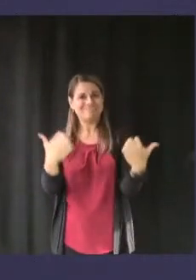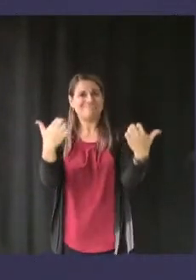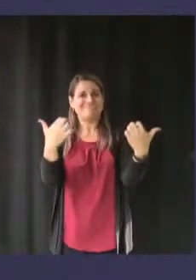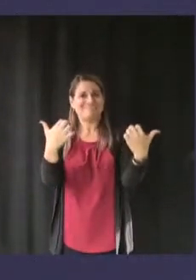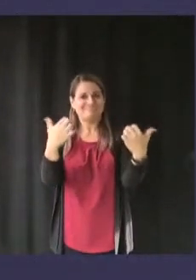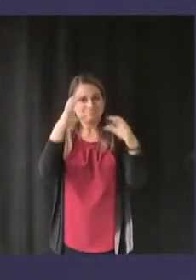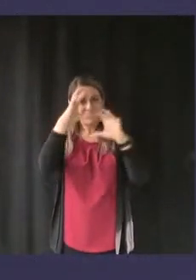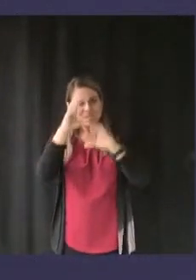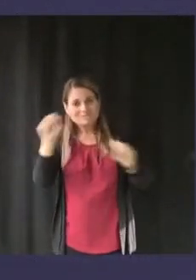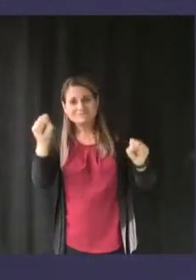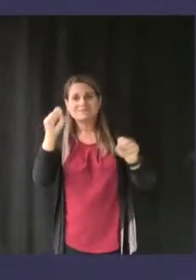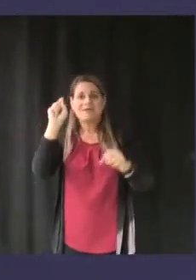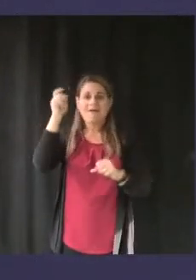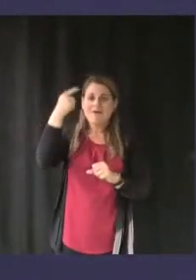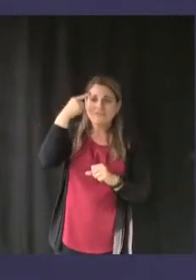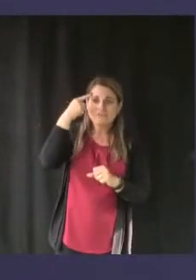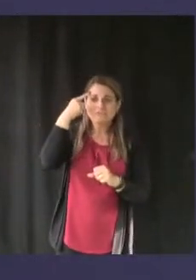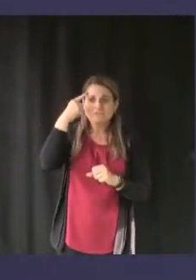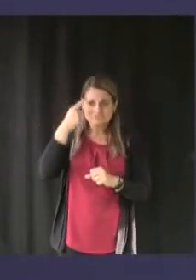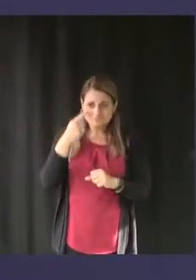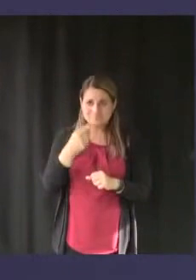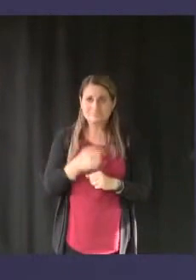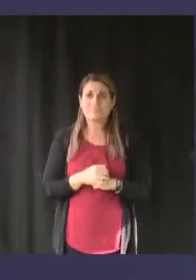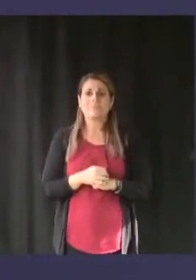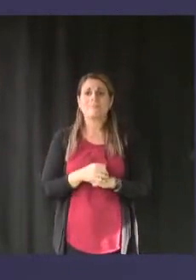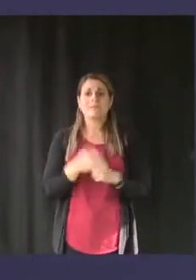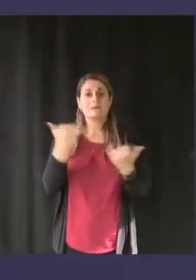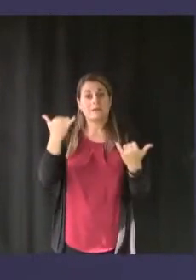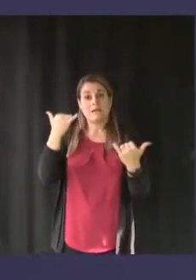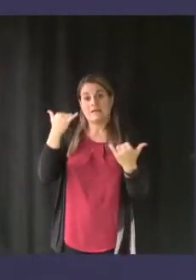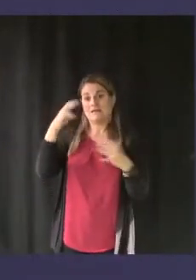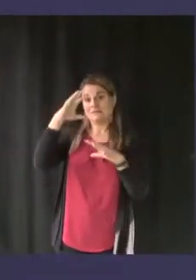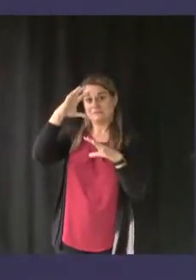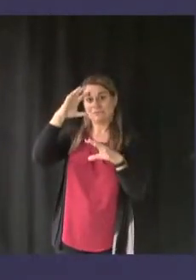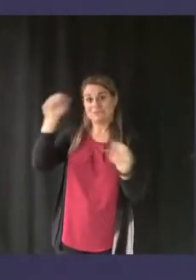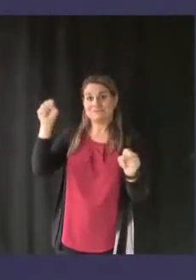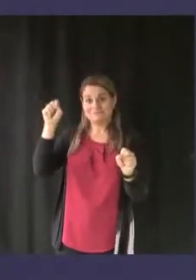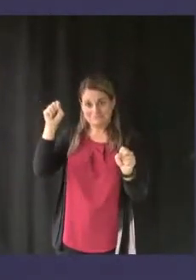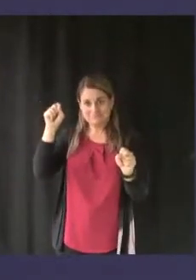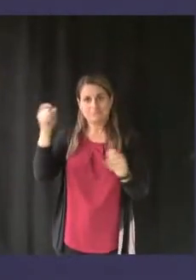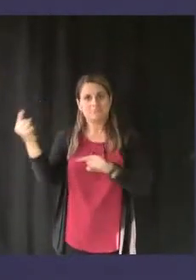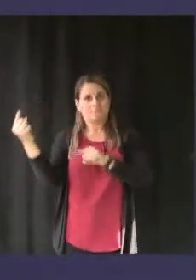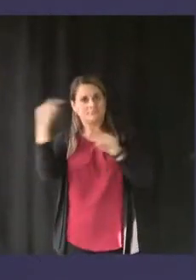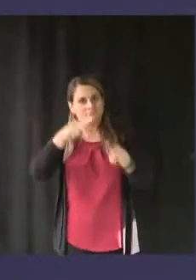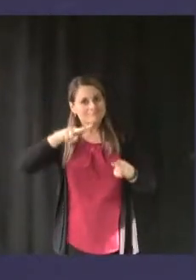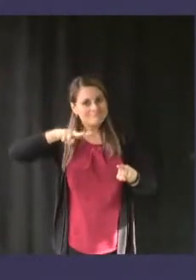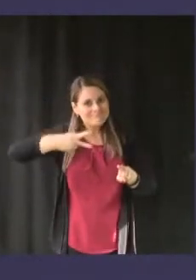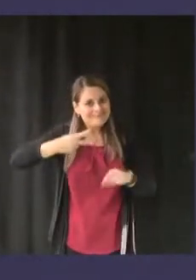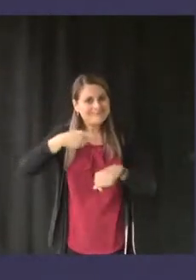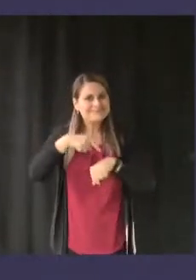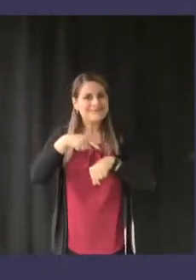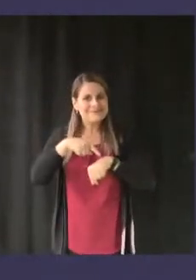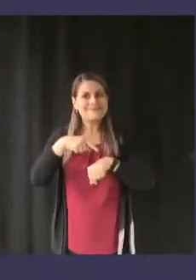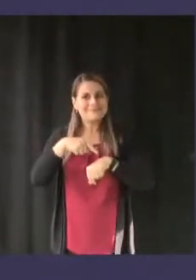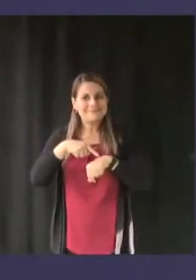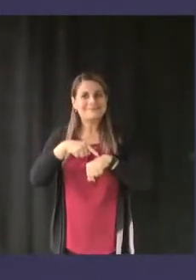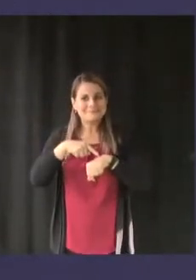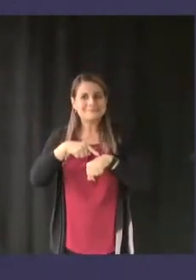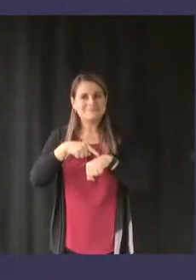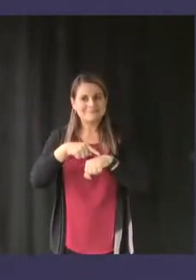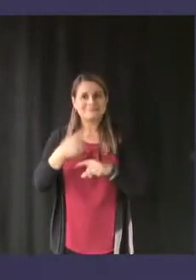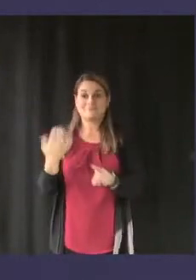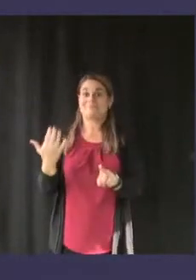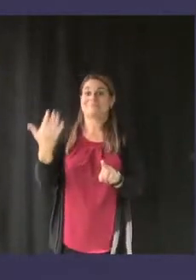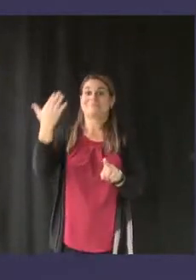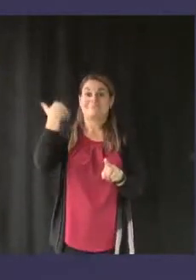President Biden, he's now racked up his second trip to Eastern Connecticut in the first 268 days of his administration to